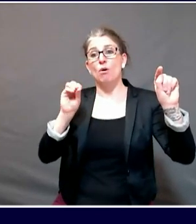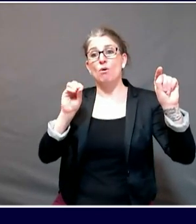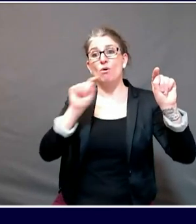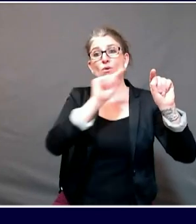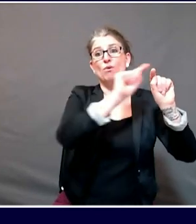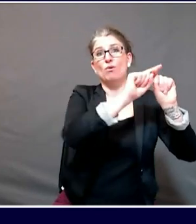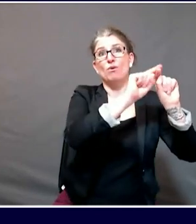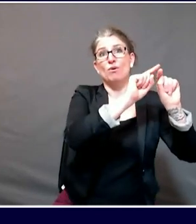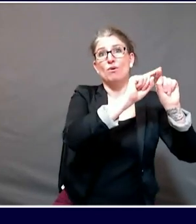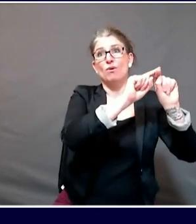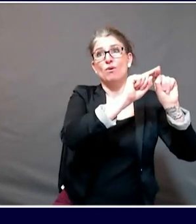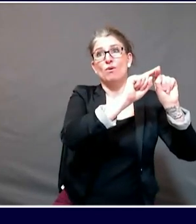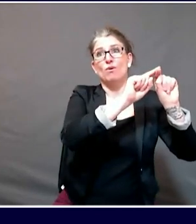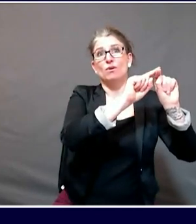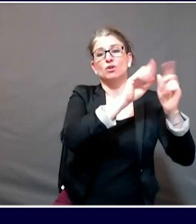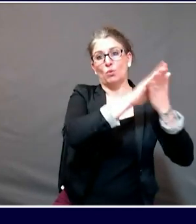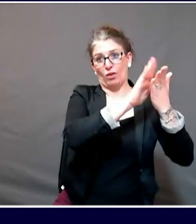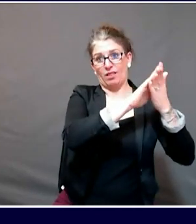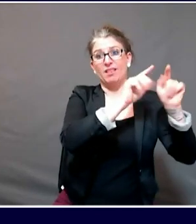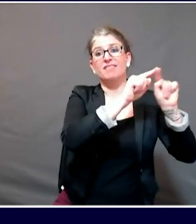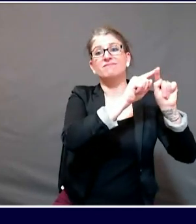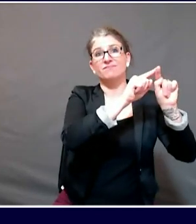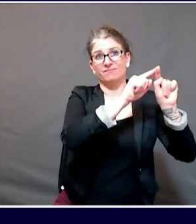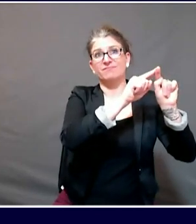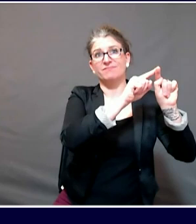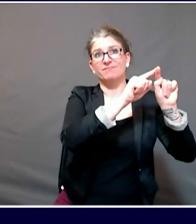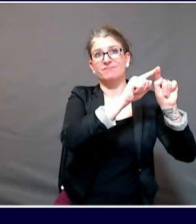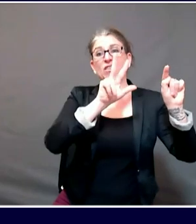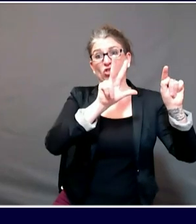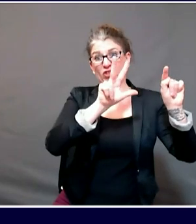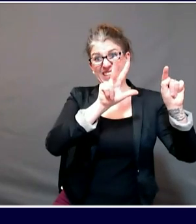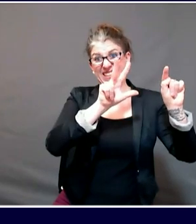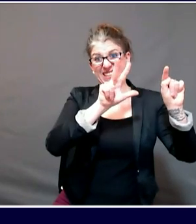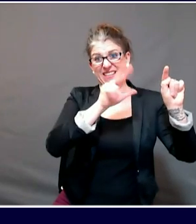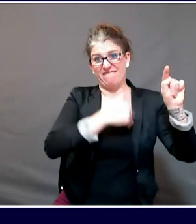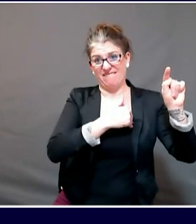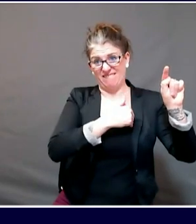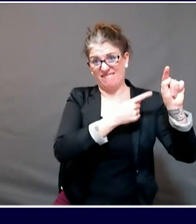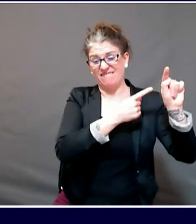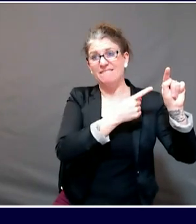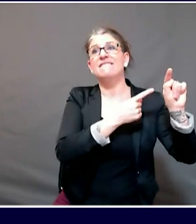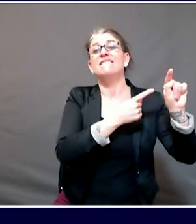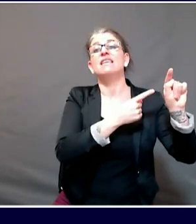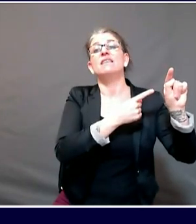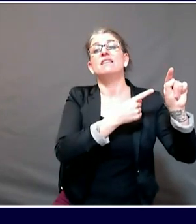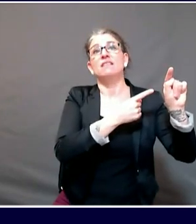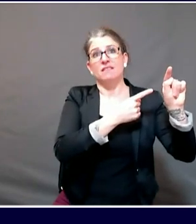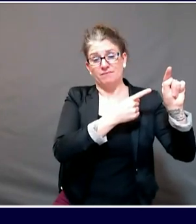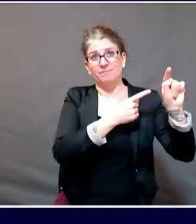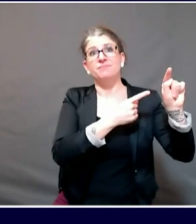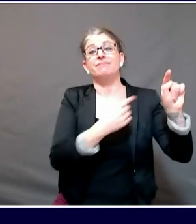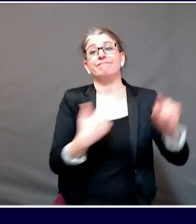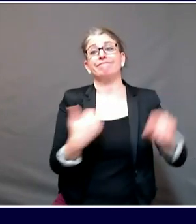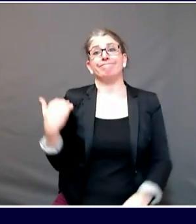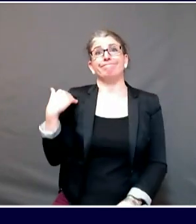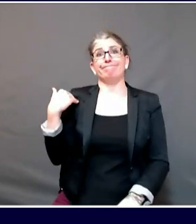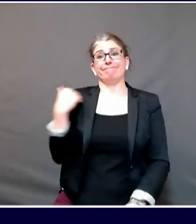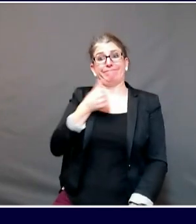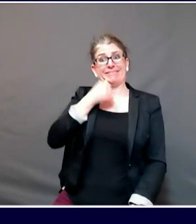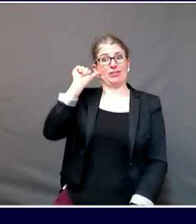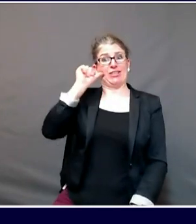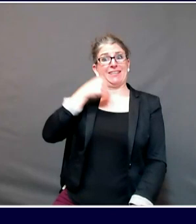testing. Right now in Maine, the 7-day test positivity rate stands at